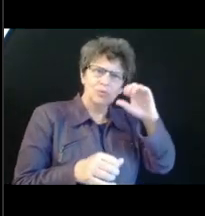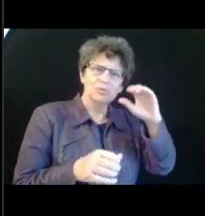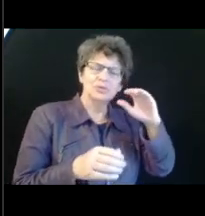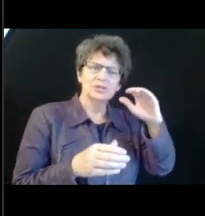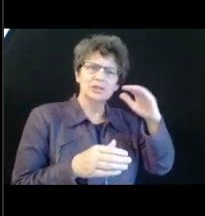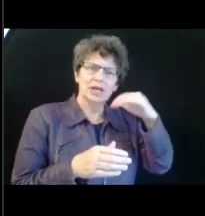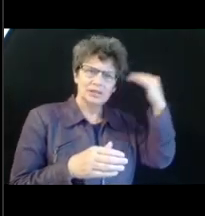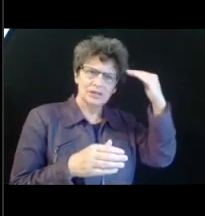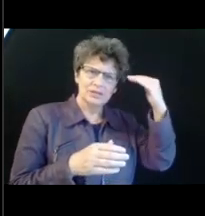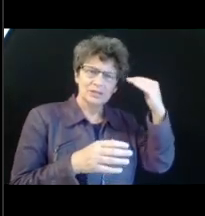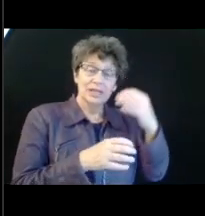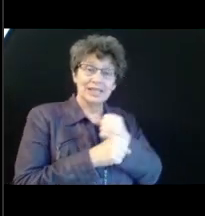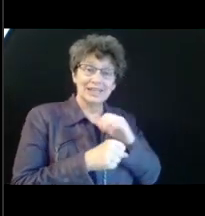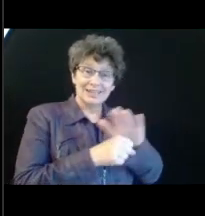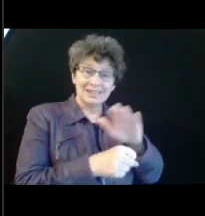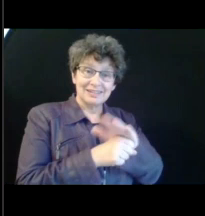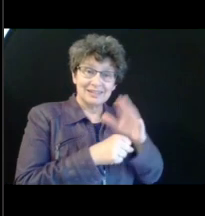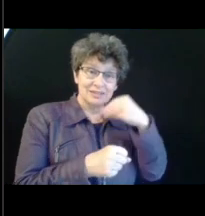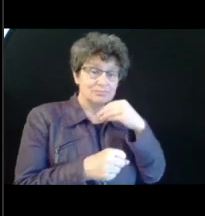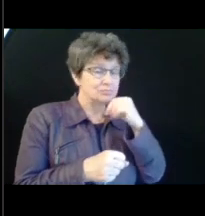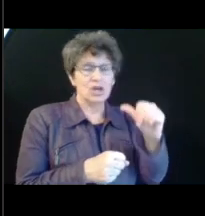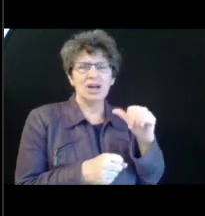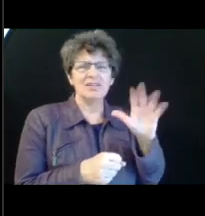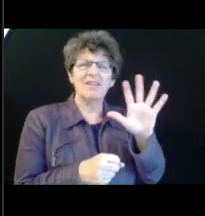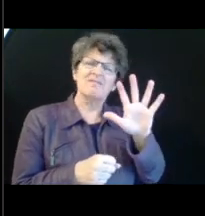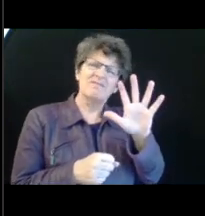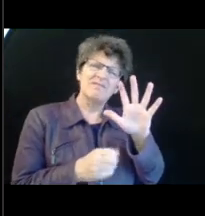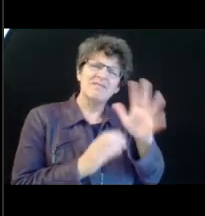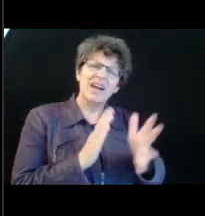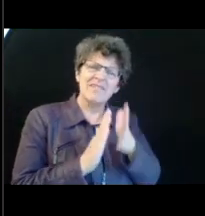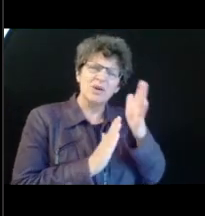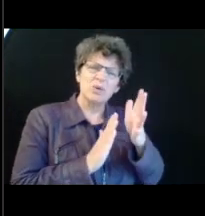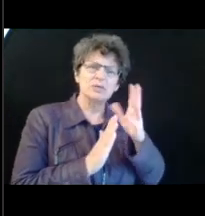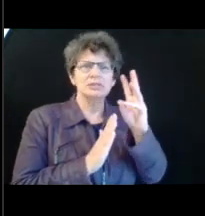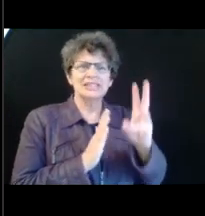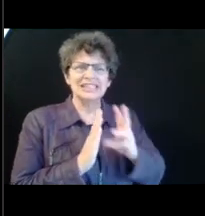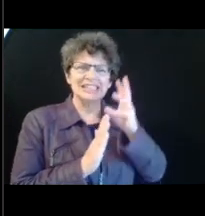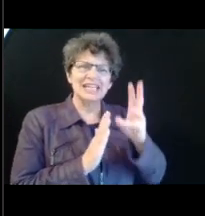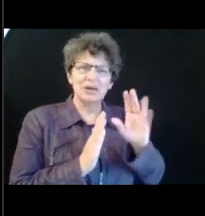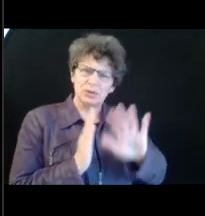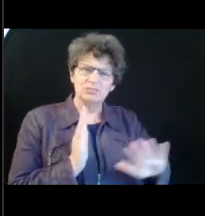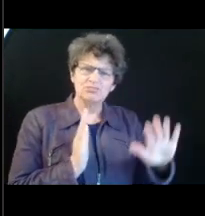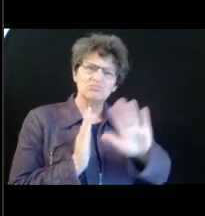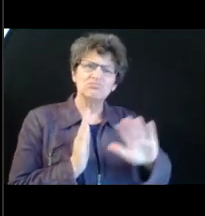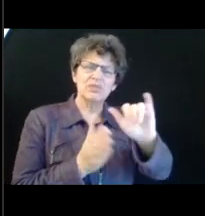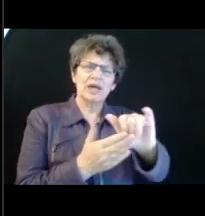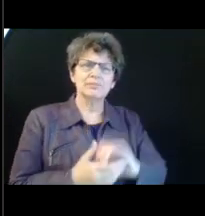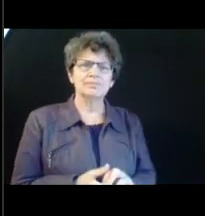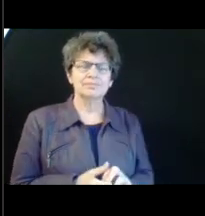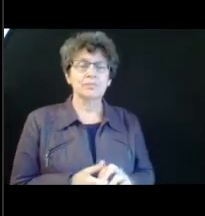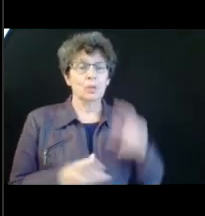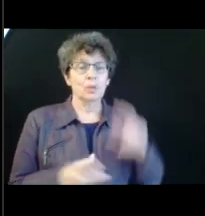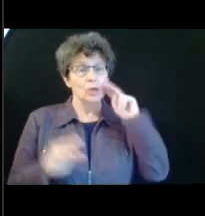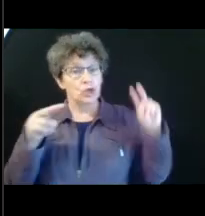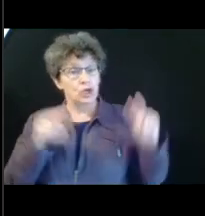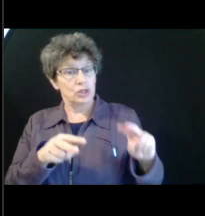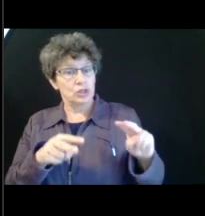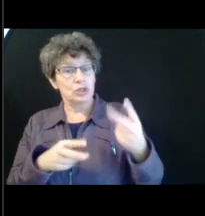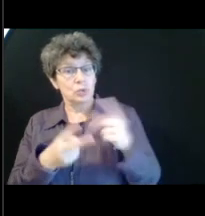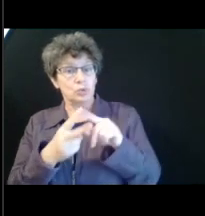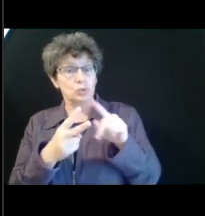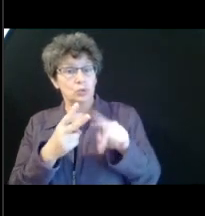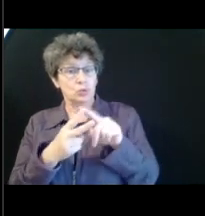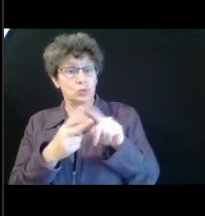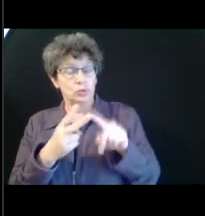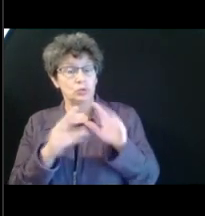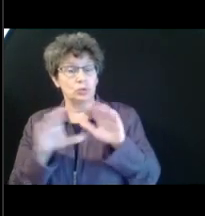night. And so when we look at that population, older adults, for example, or shift workers, if we were to improve